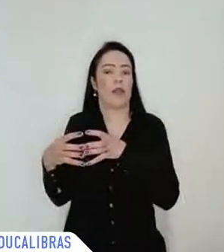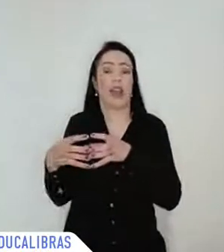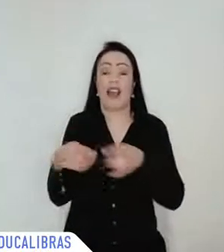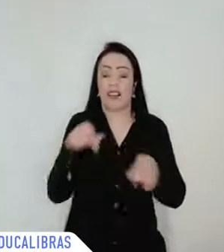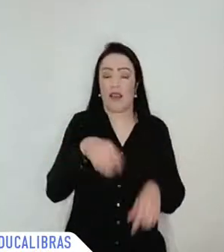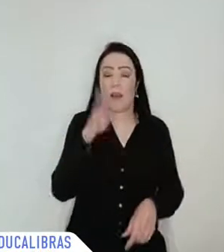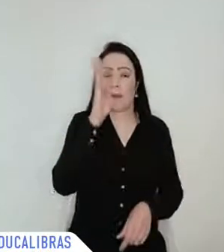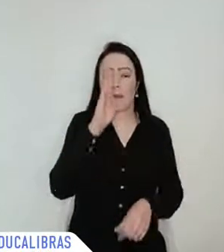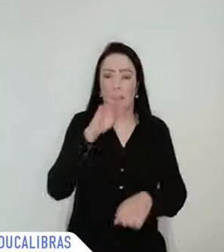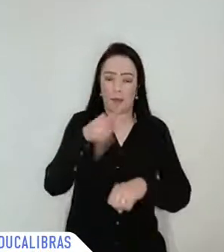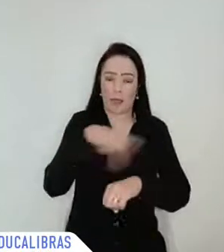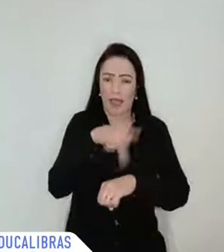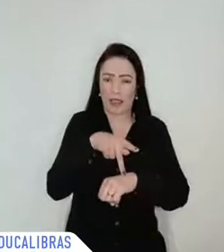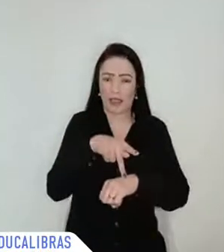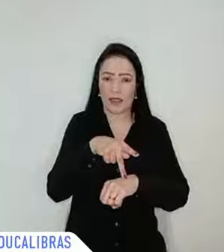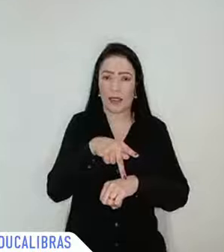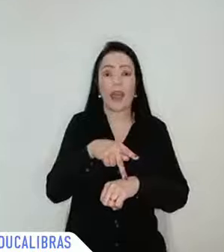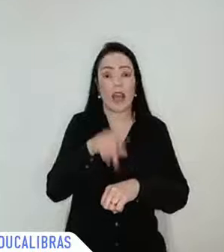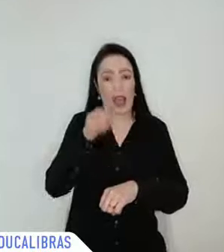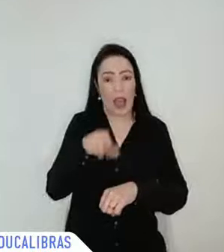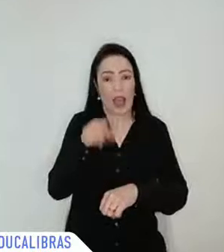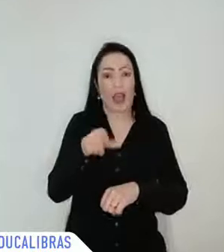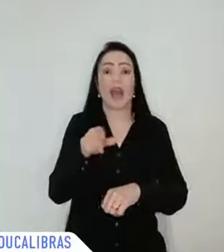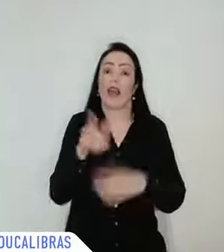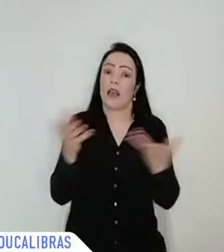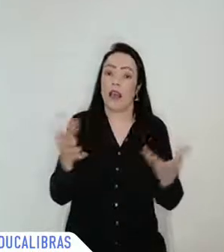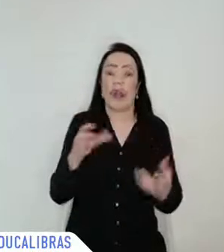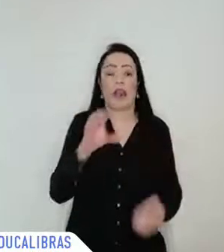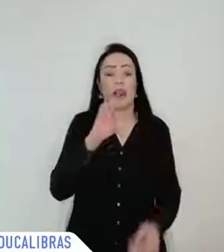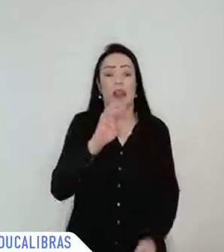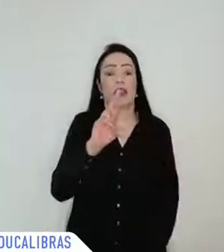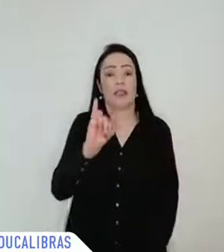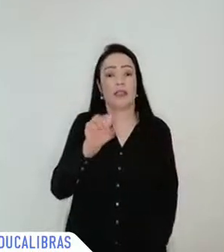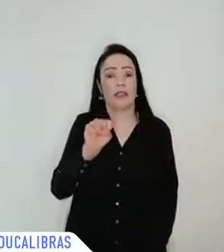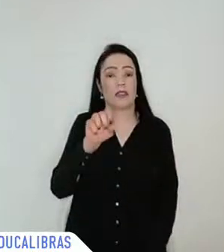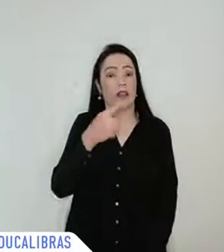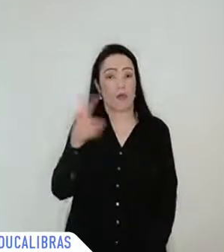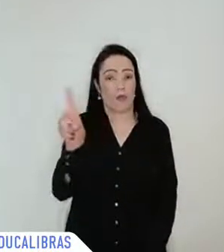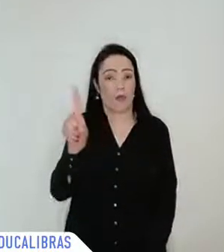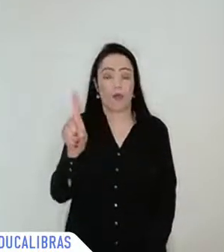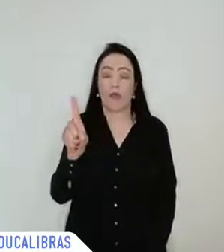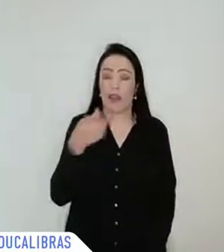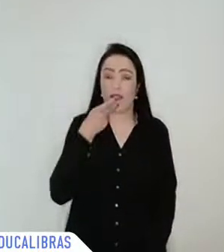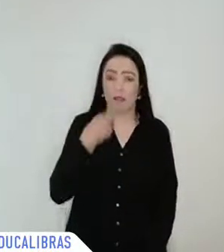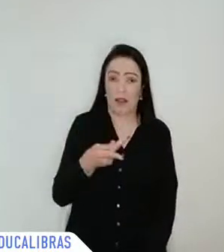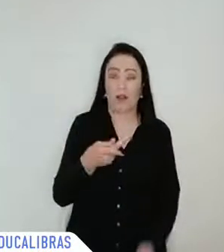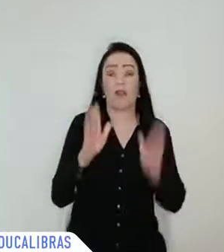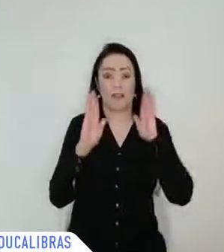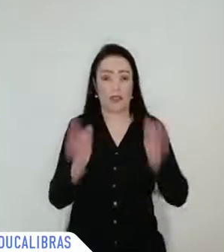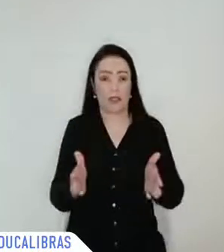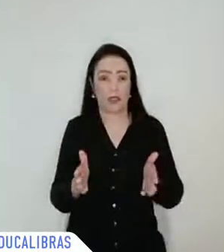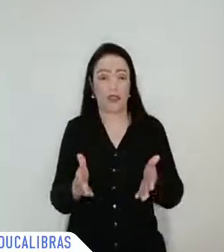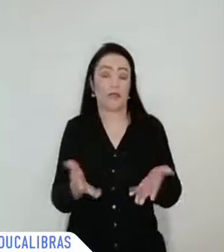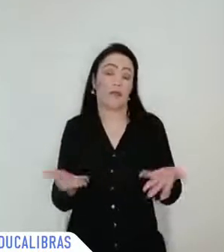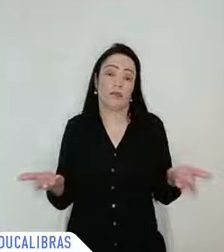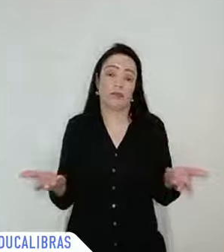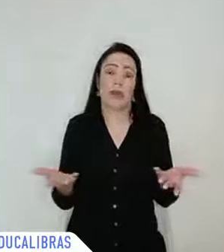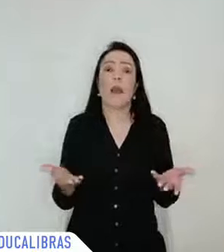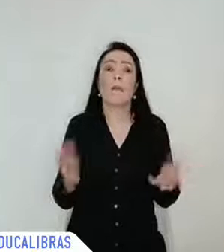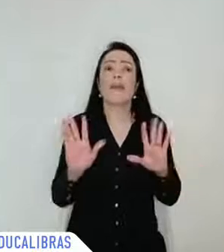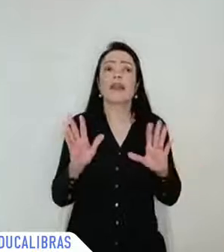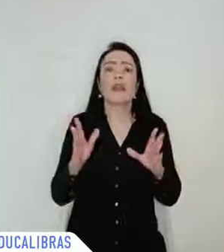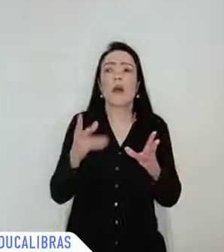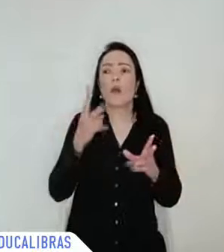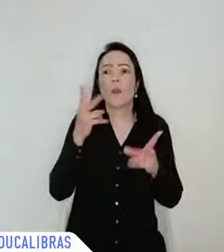he says Brazil is a Christian country, he says that Brazil is a Christian country